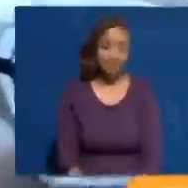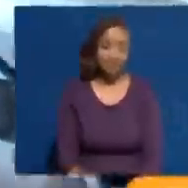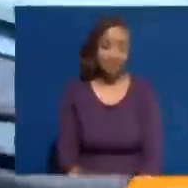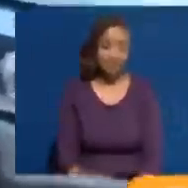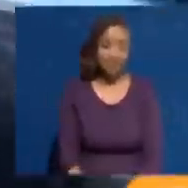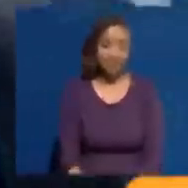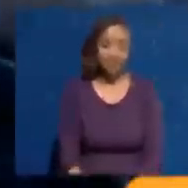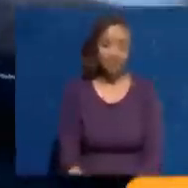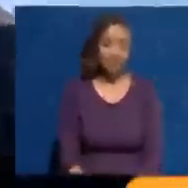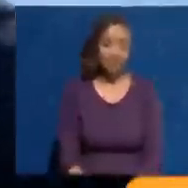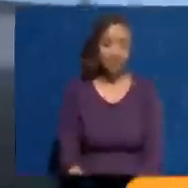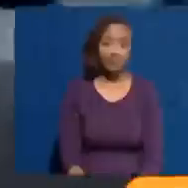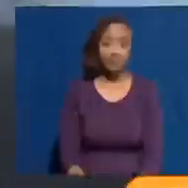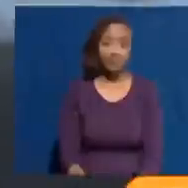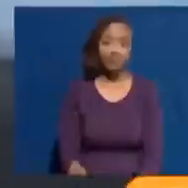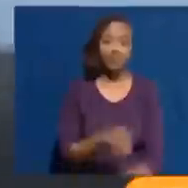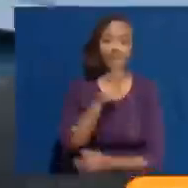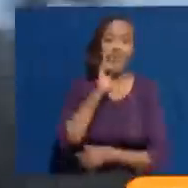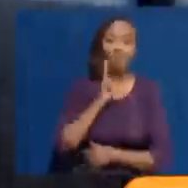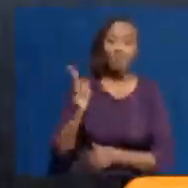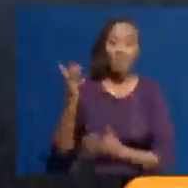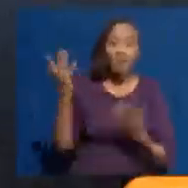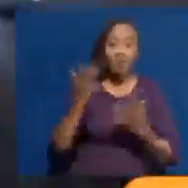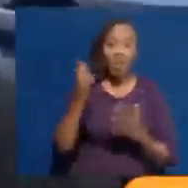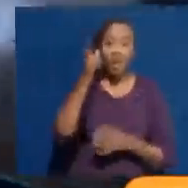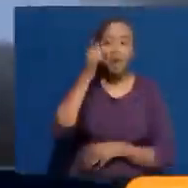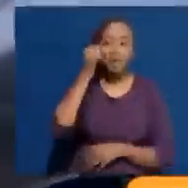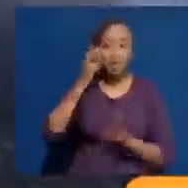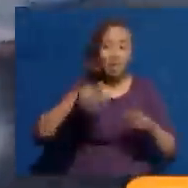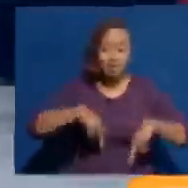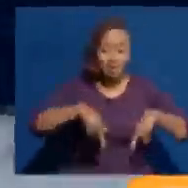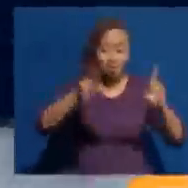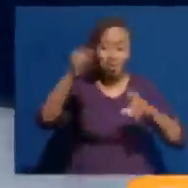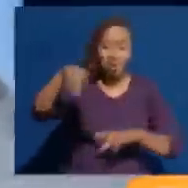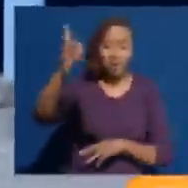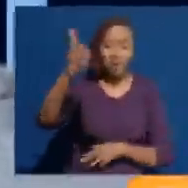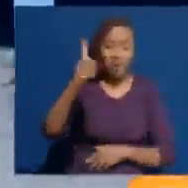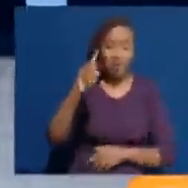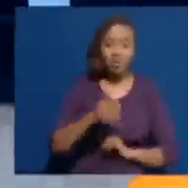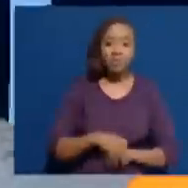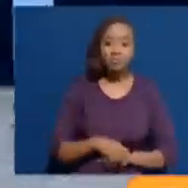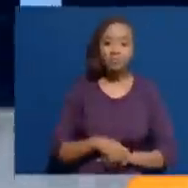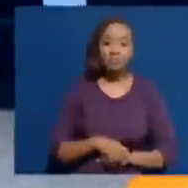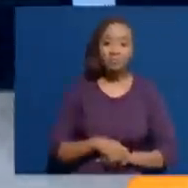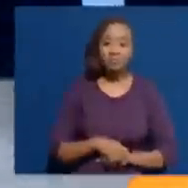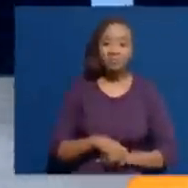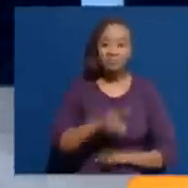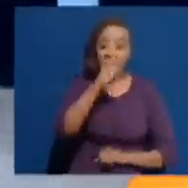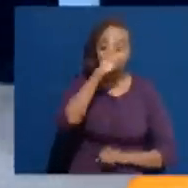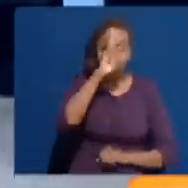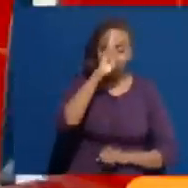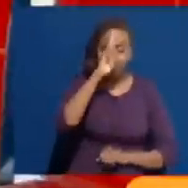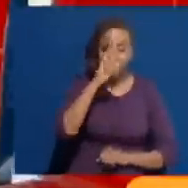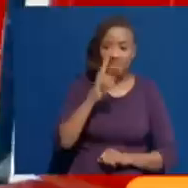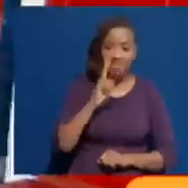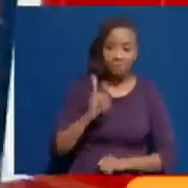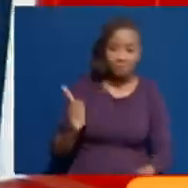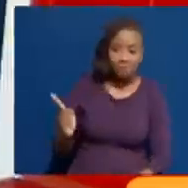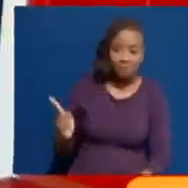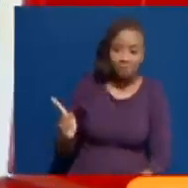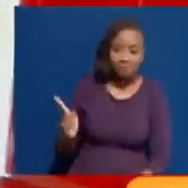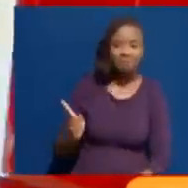Wednesday evening at Viraj Complex along Mombasa Road, Nairobi, detectives nabbed 40 pellets and 6 metal boxes full